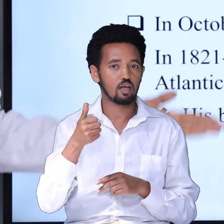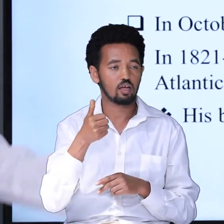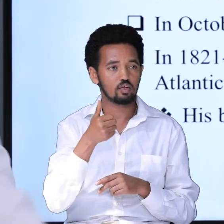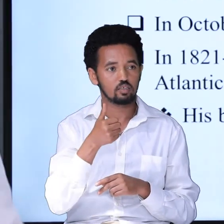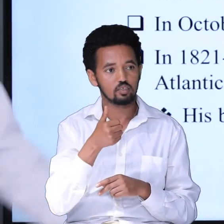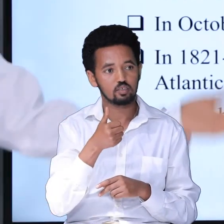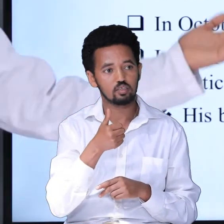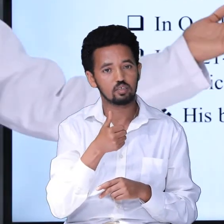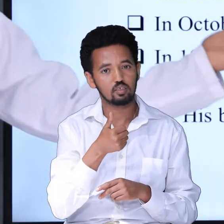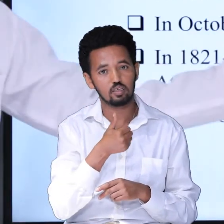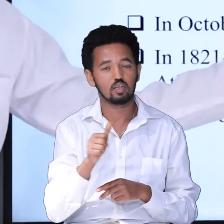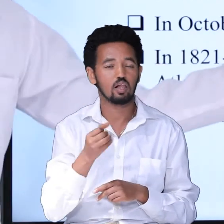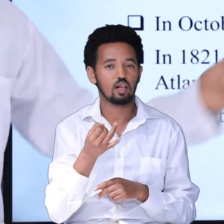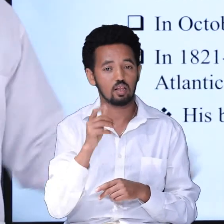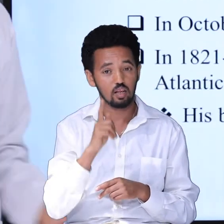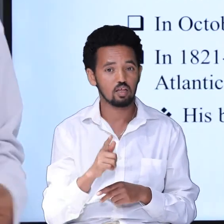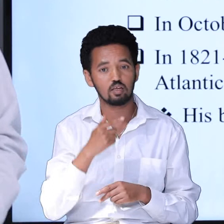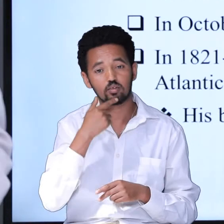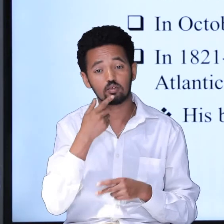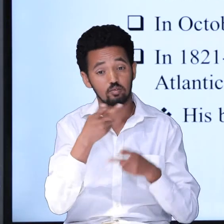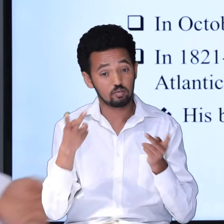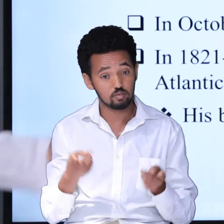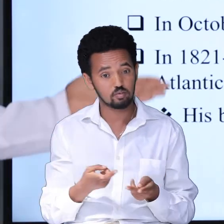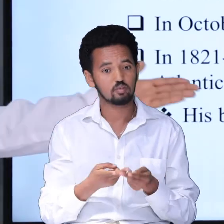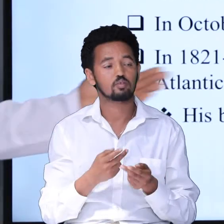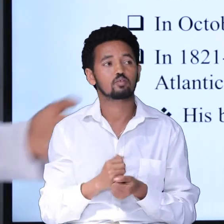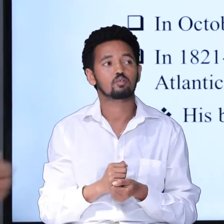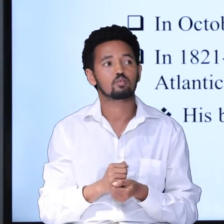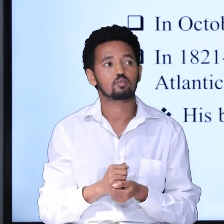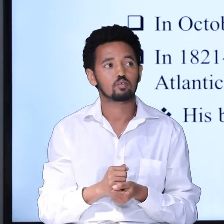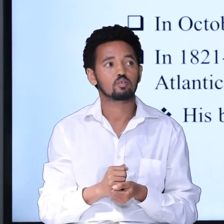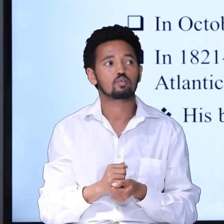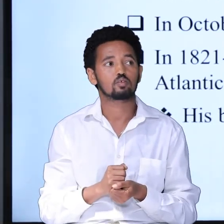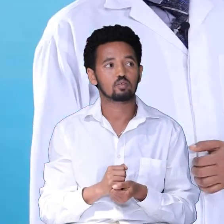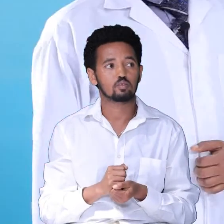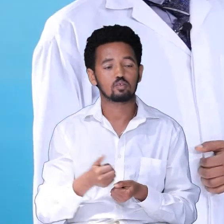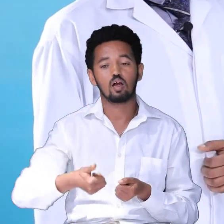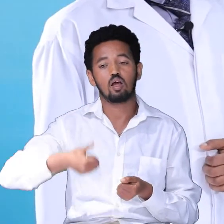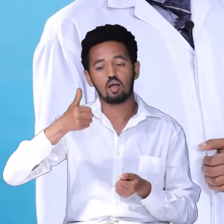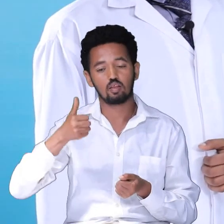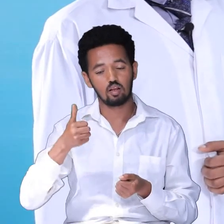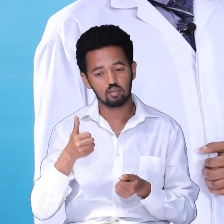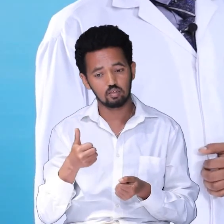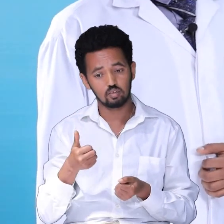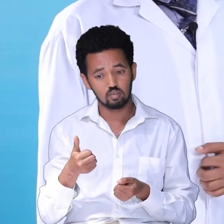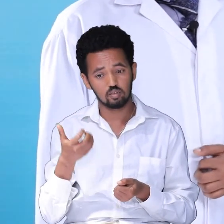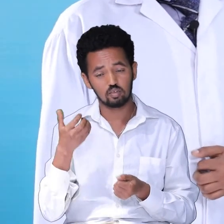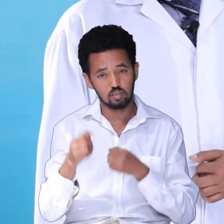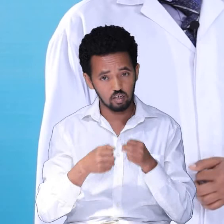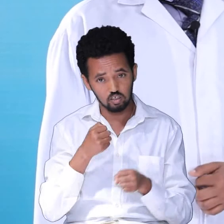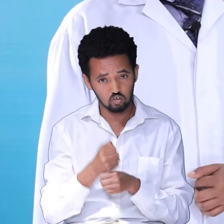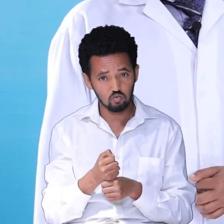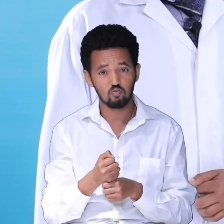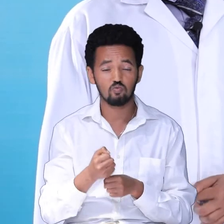was died at St. Helena in the island of South Atlantic at the age of 52. At